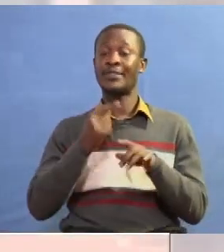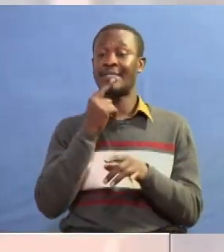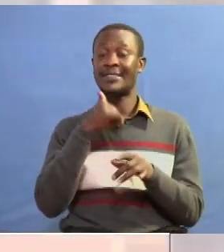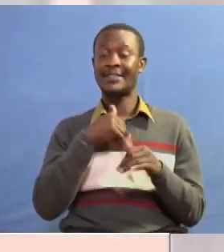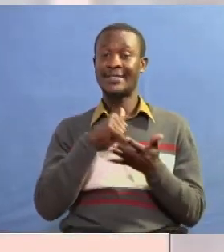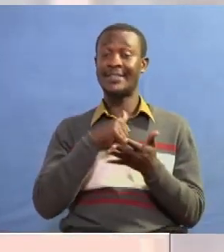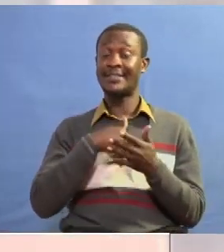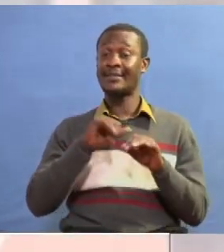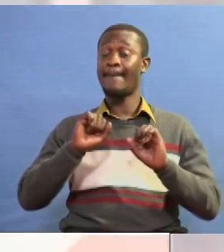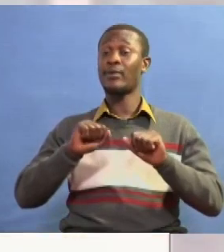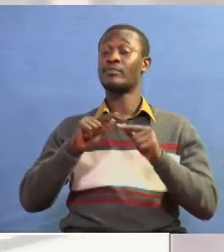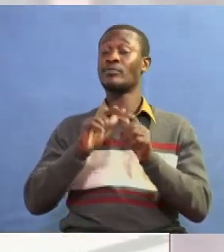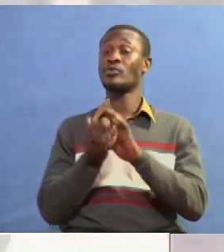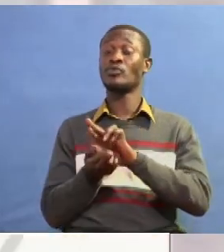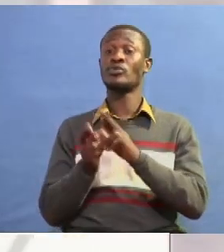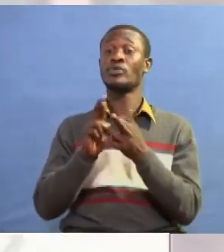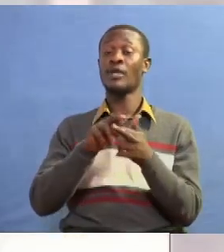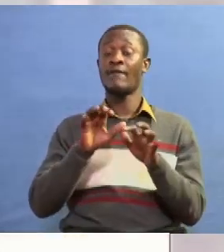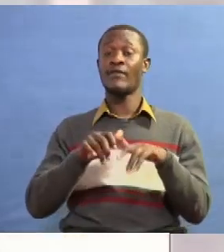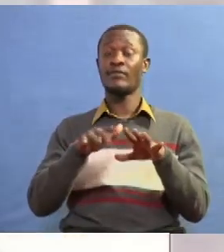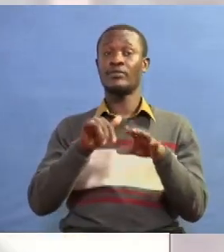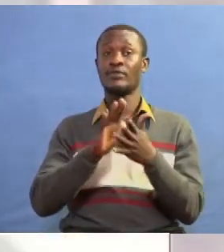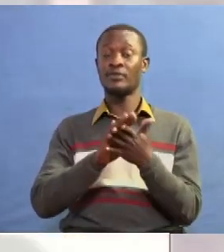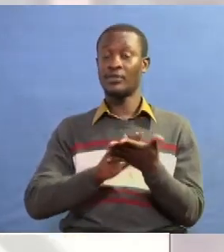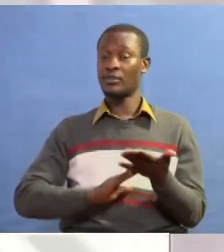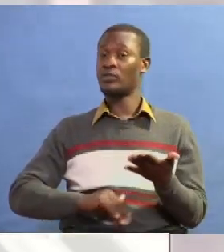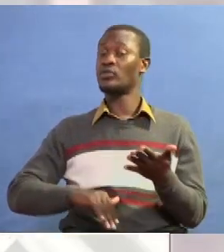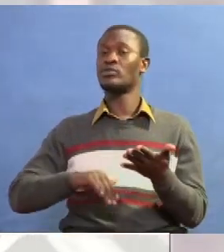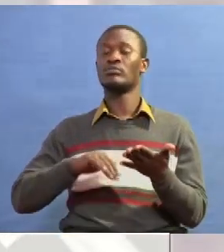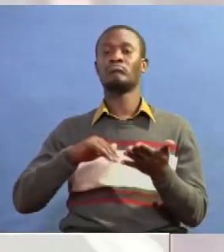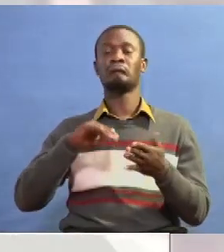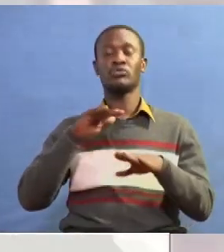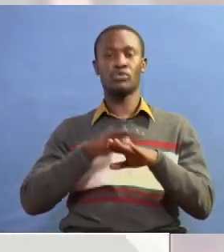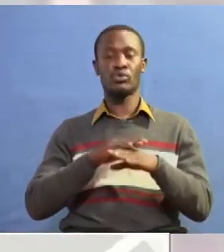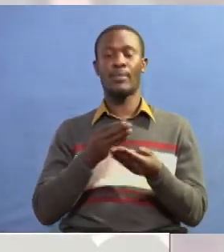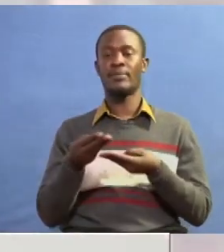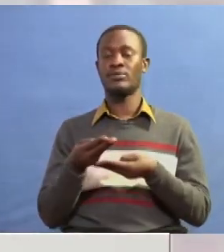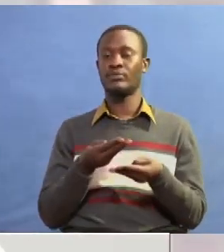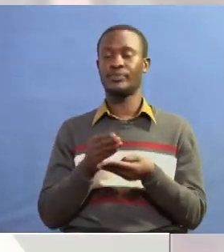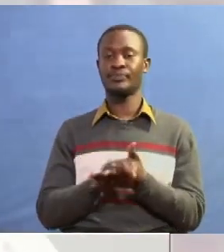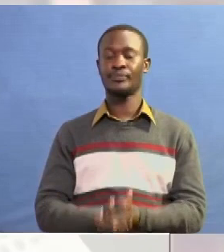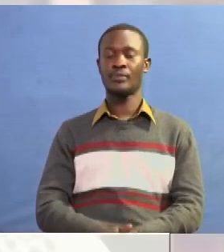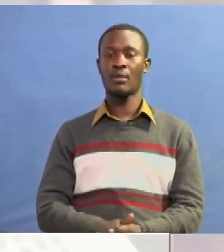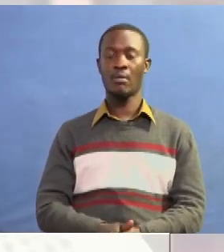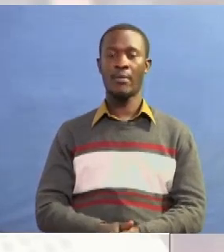it is possible to turn farming into lucrative venture. Salma Swale reports.